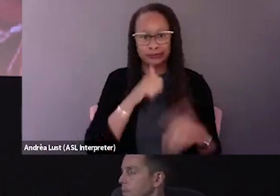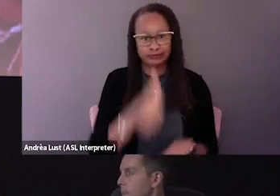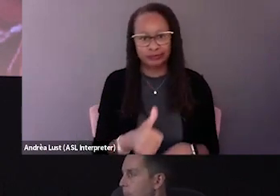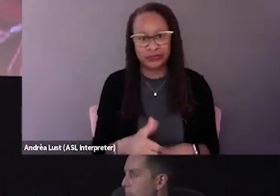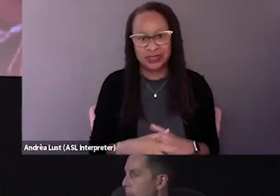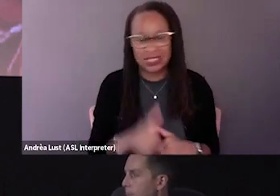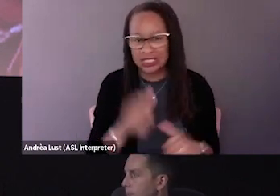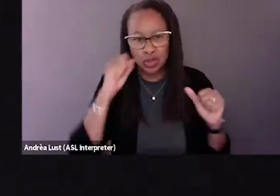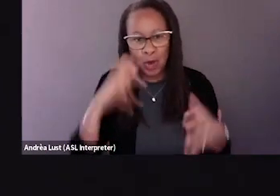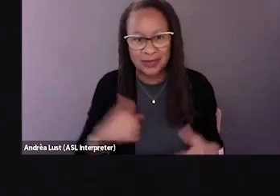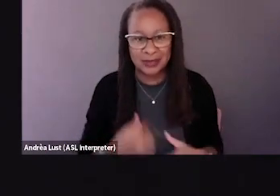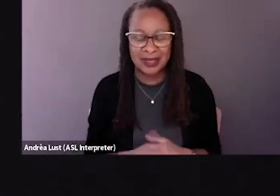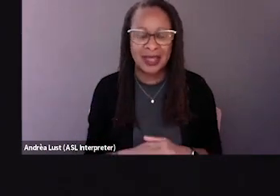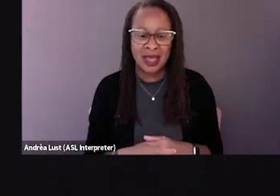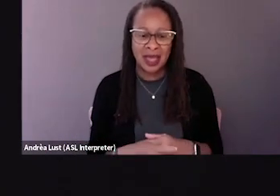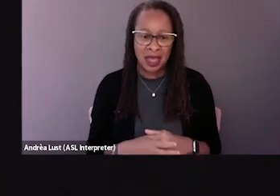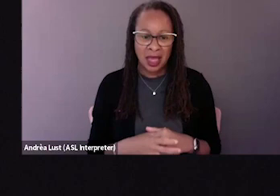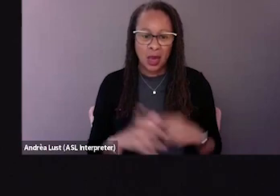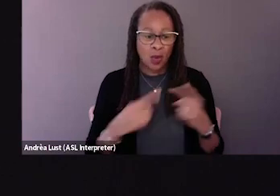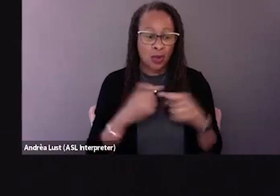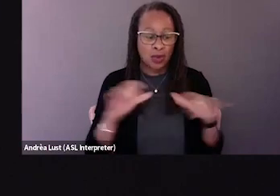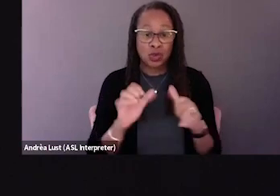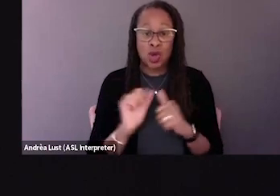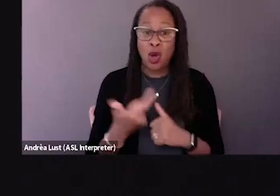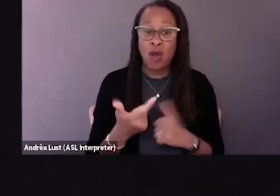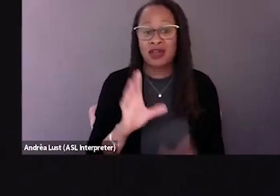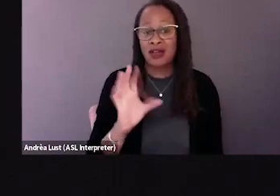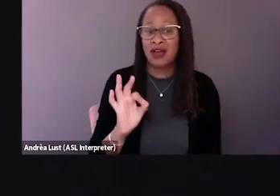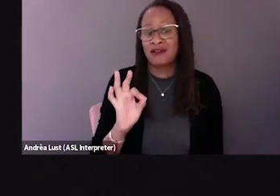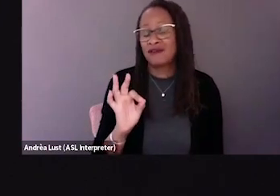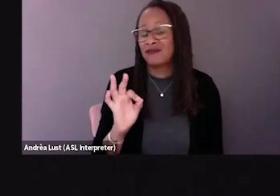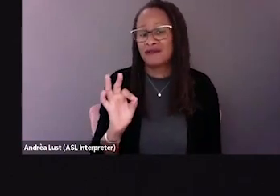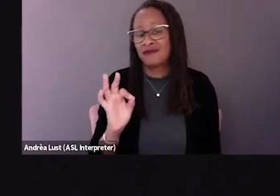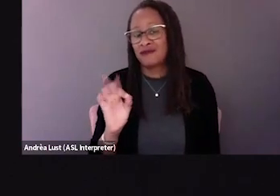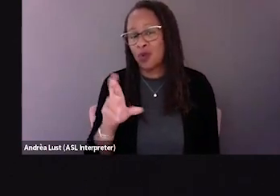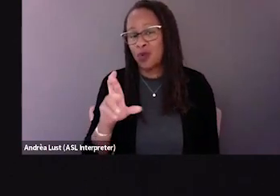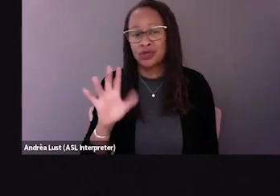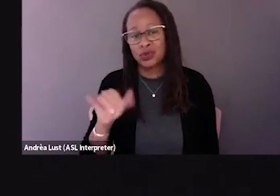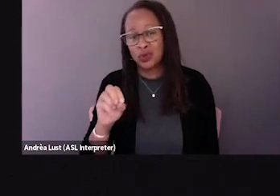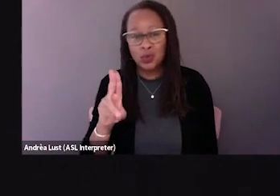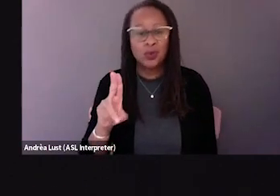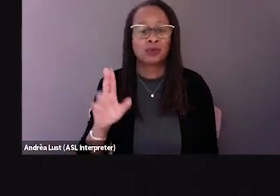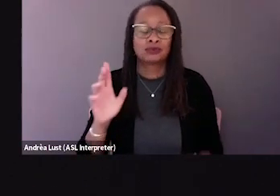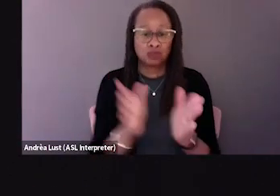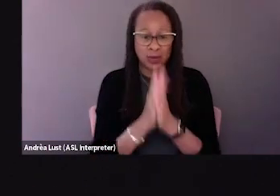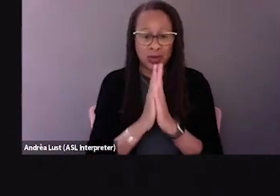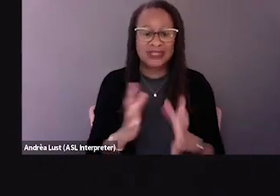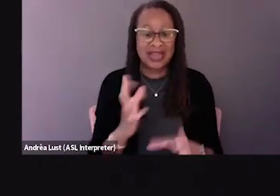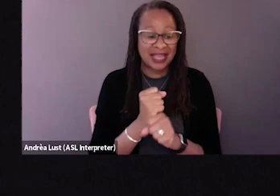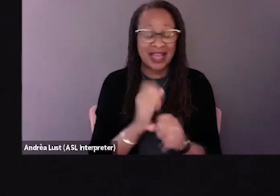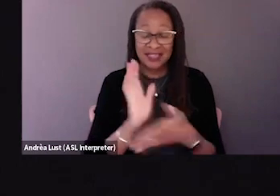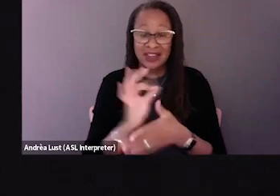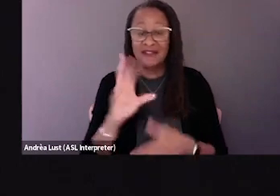I remember when we were doing all our FOIA requests and getting in all these undercover videos, when I got the video of Dr. Hall at the end who